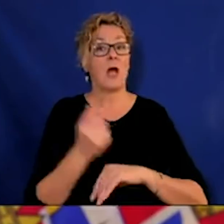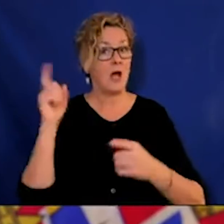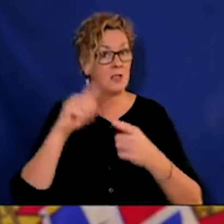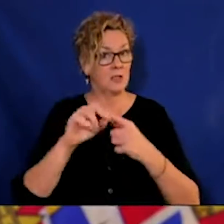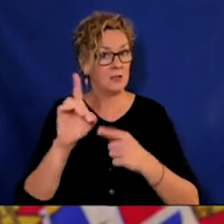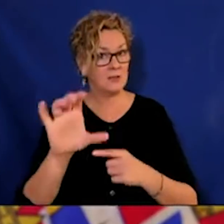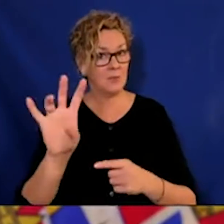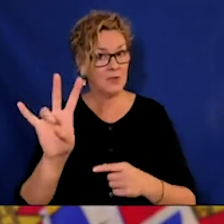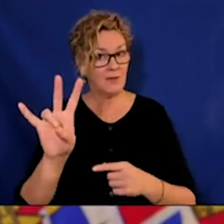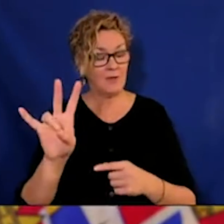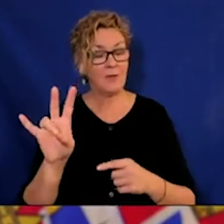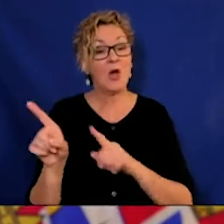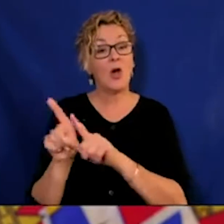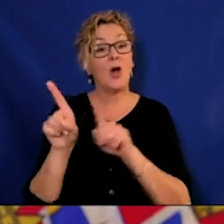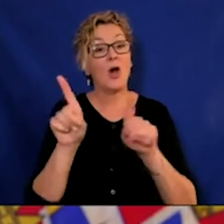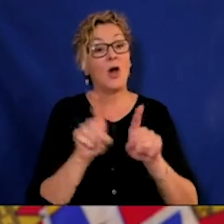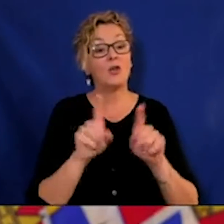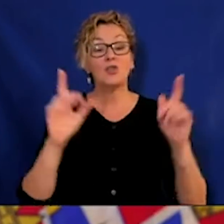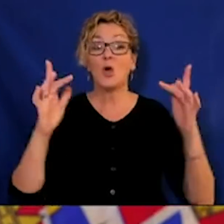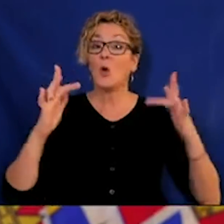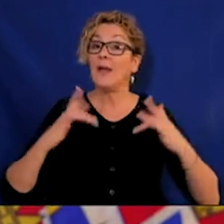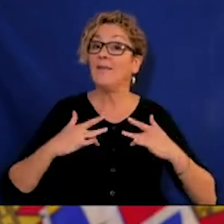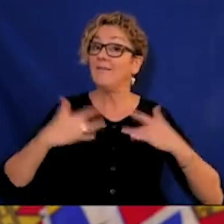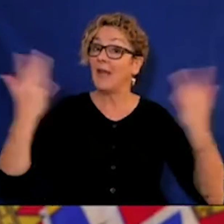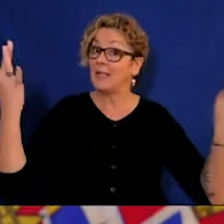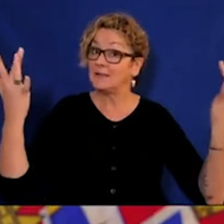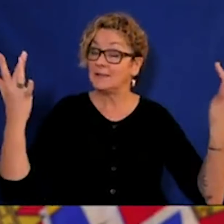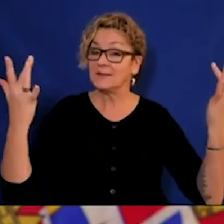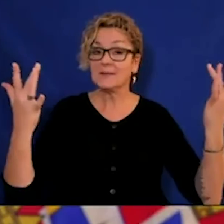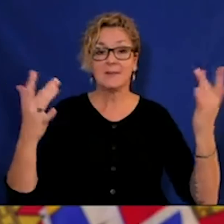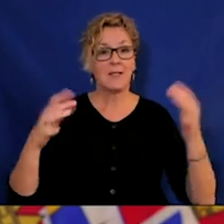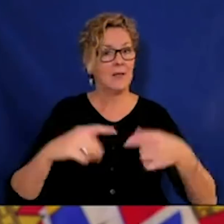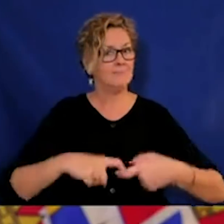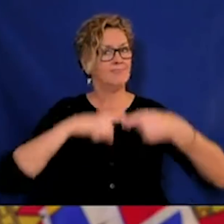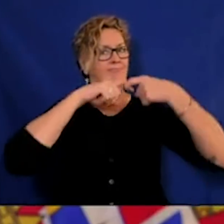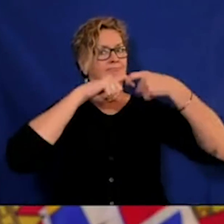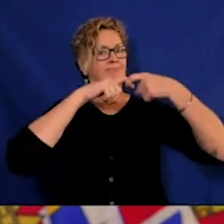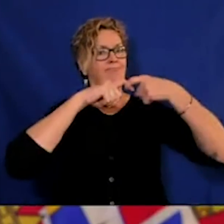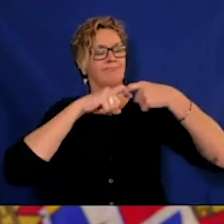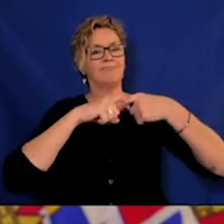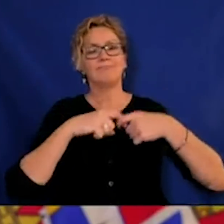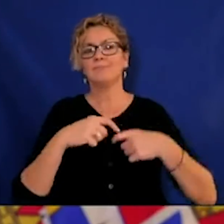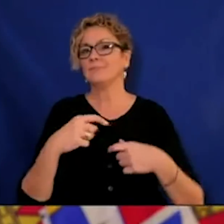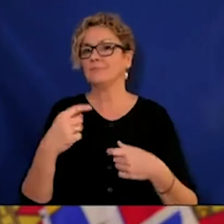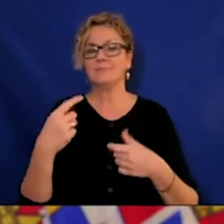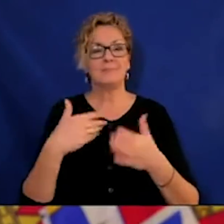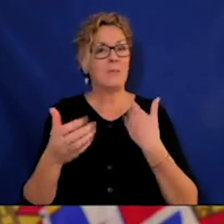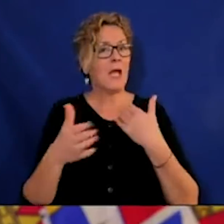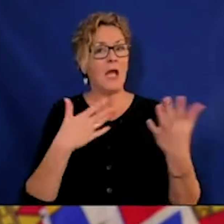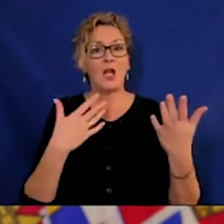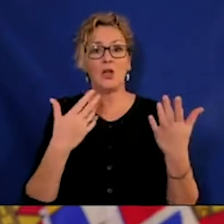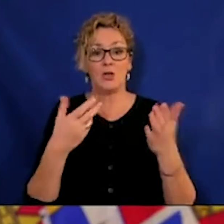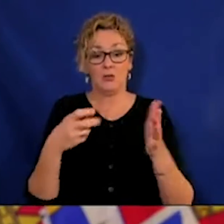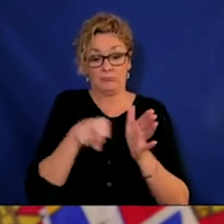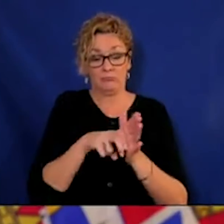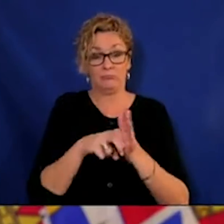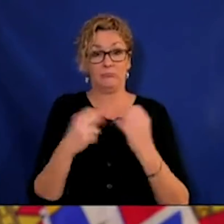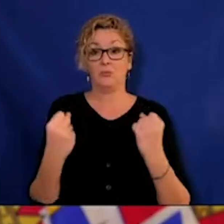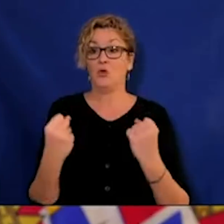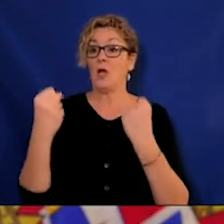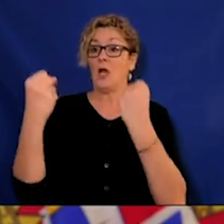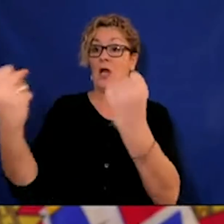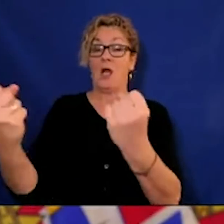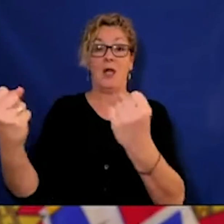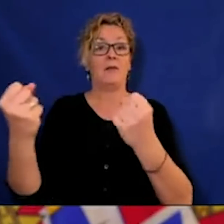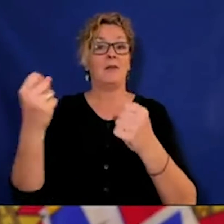events including drive-in and drive-through events, seasonal light displays, all of those important things that we would love to do